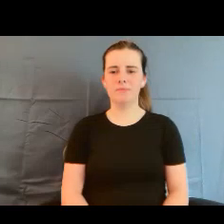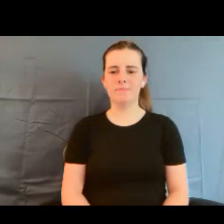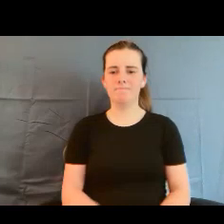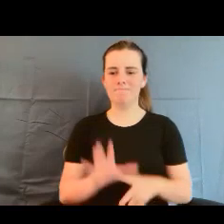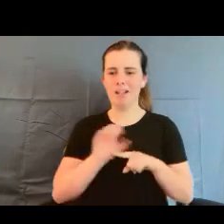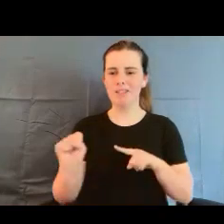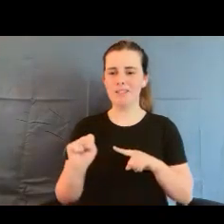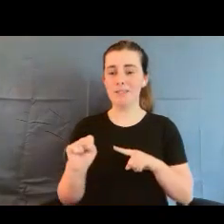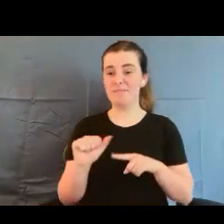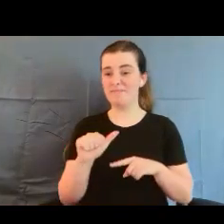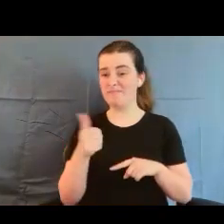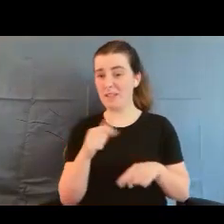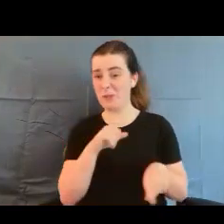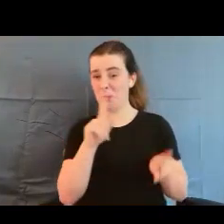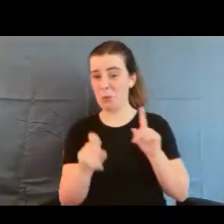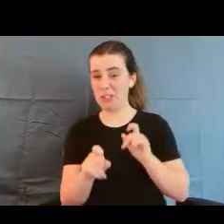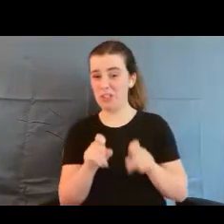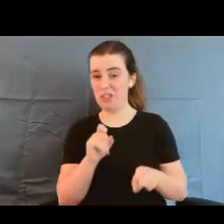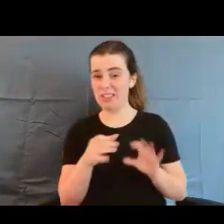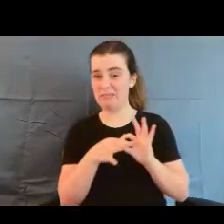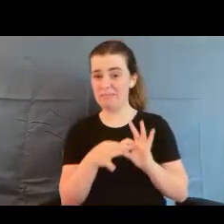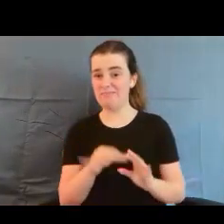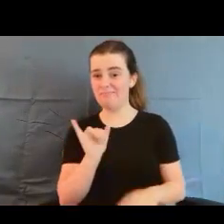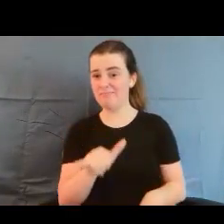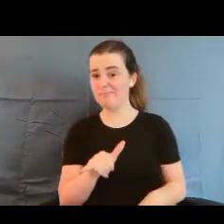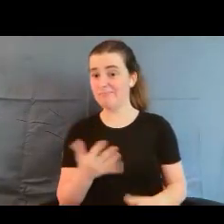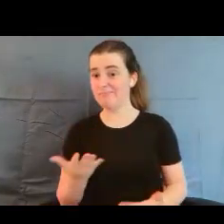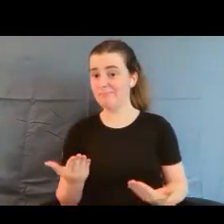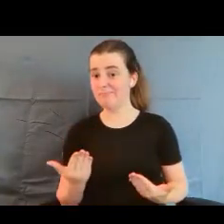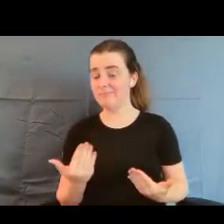Awesome. Any questions or thoughts on that?